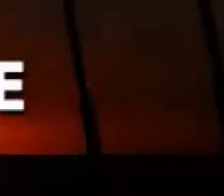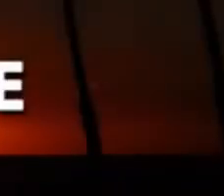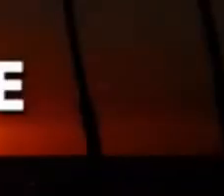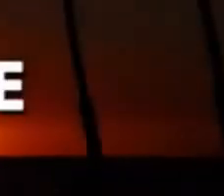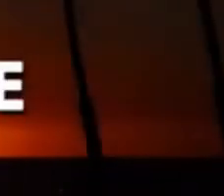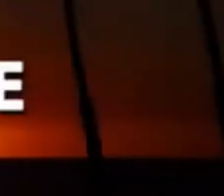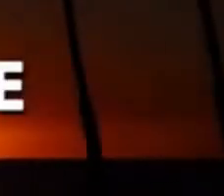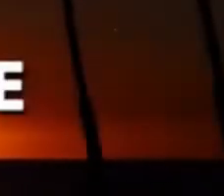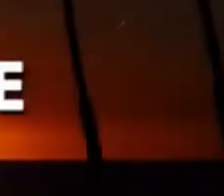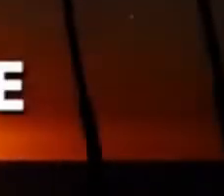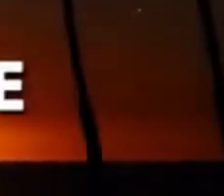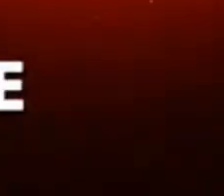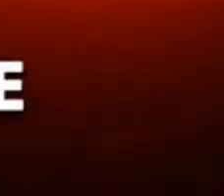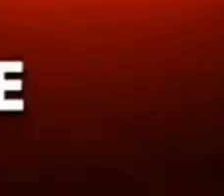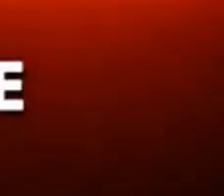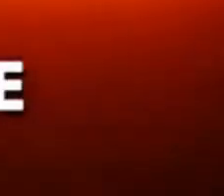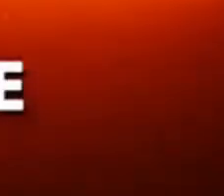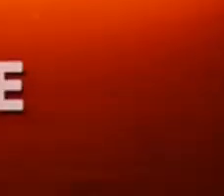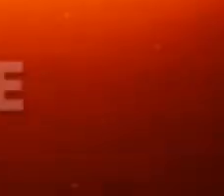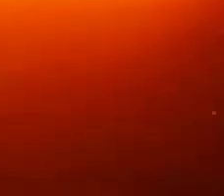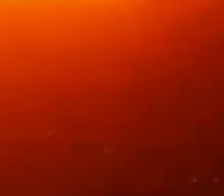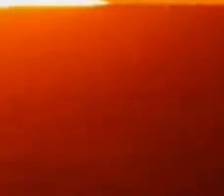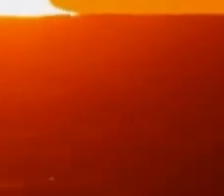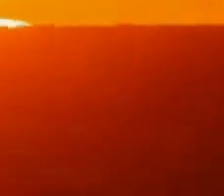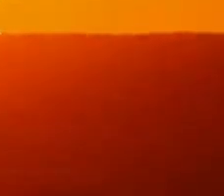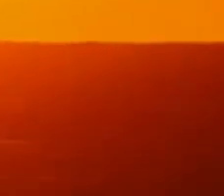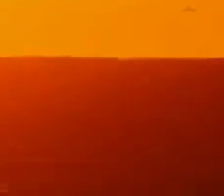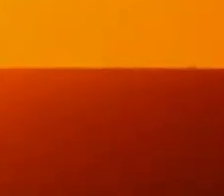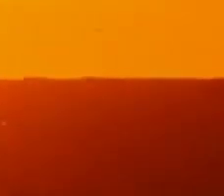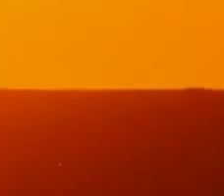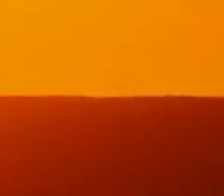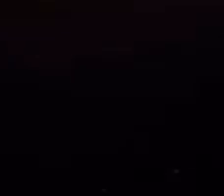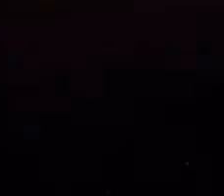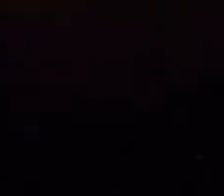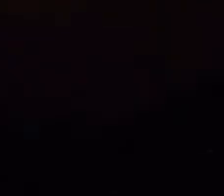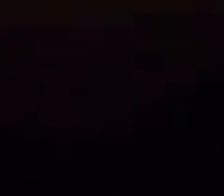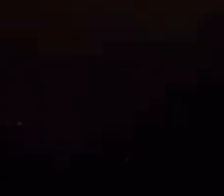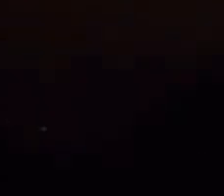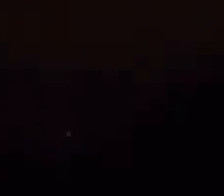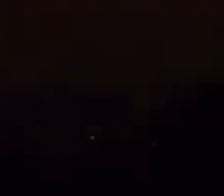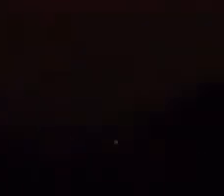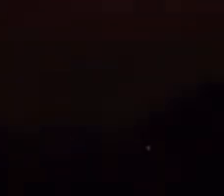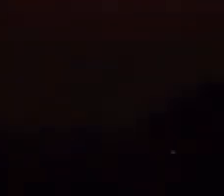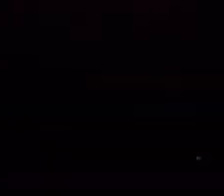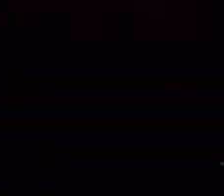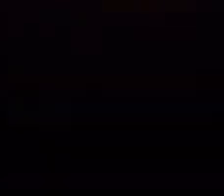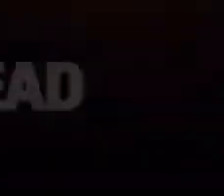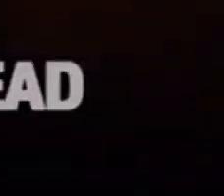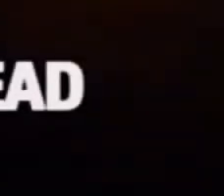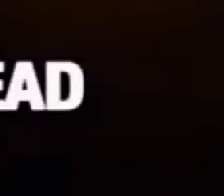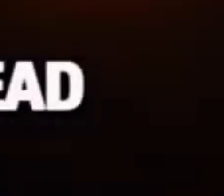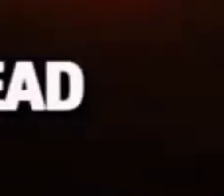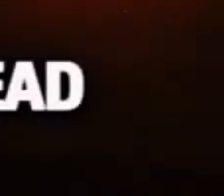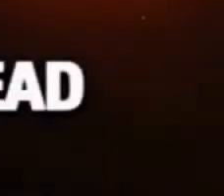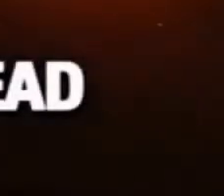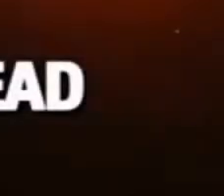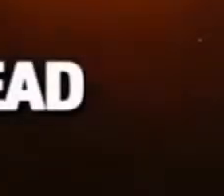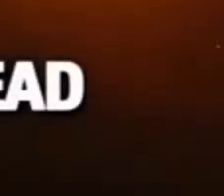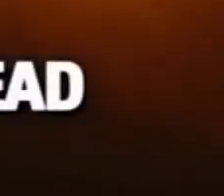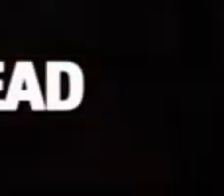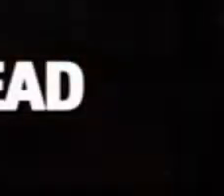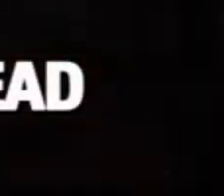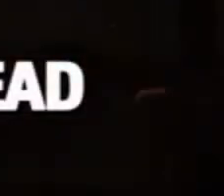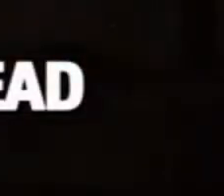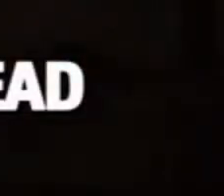My God, in your presence, I find perfect peace. The life I